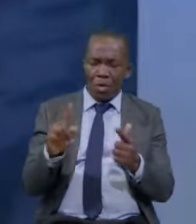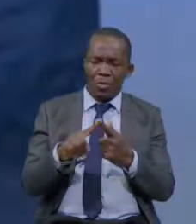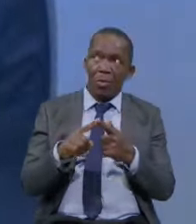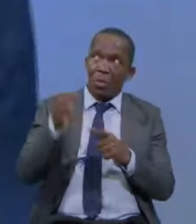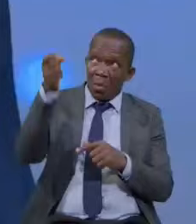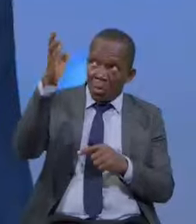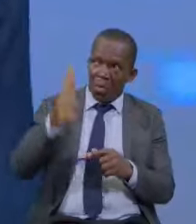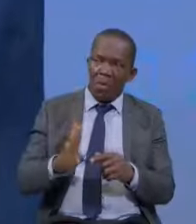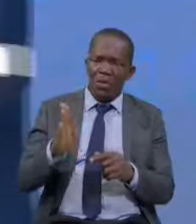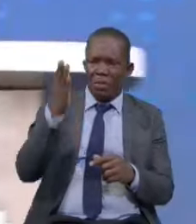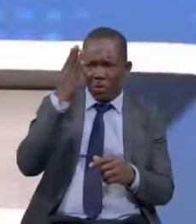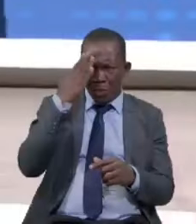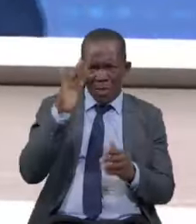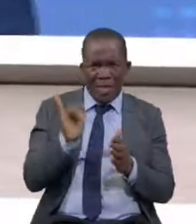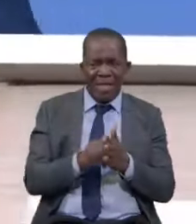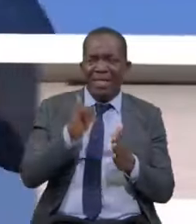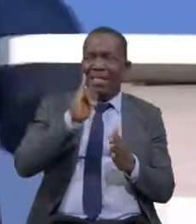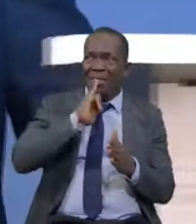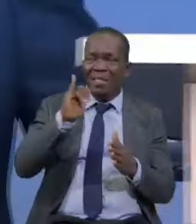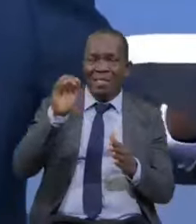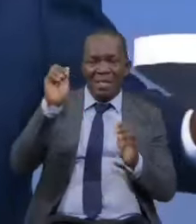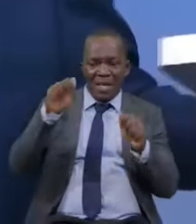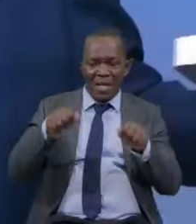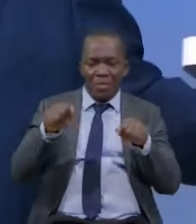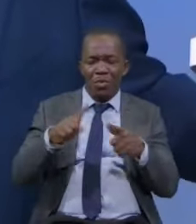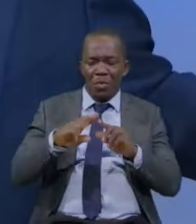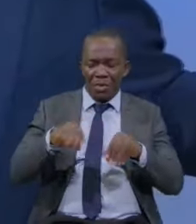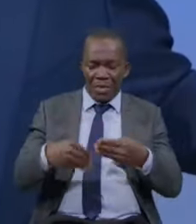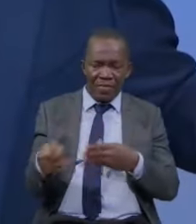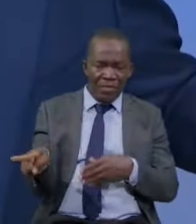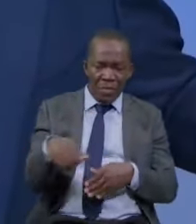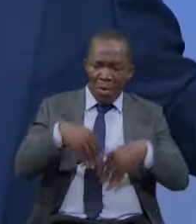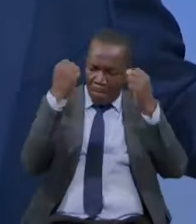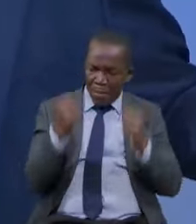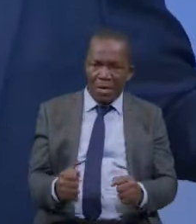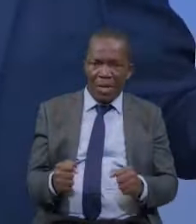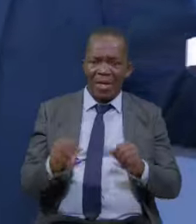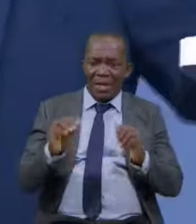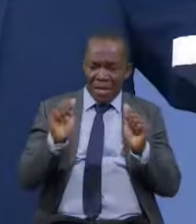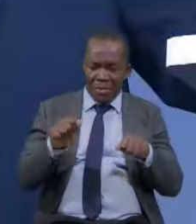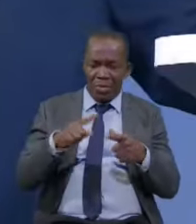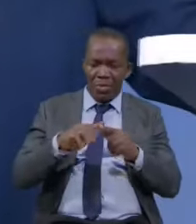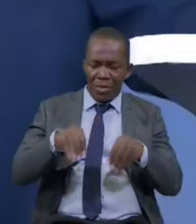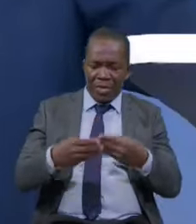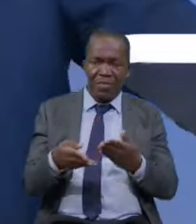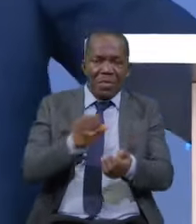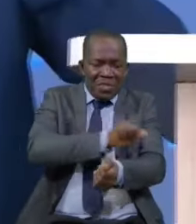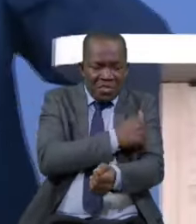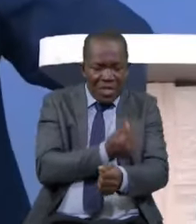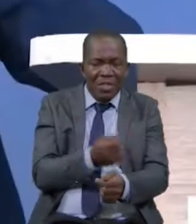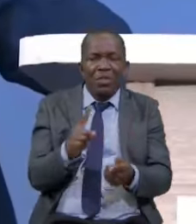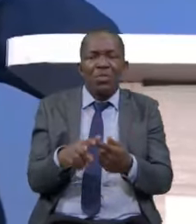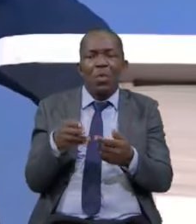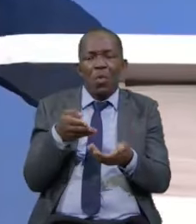able to give you strength to correct that wrong thing you have done, to return that